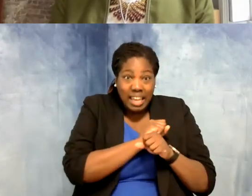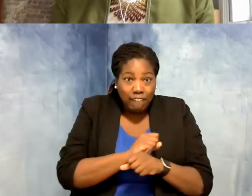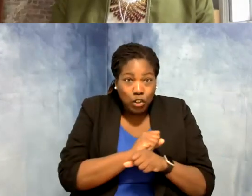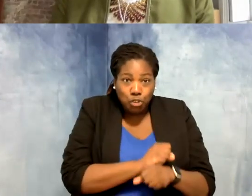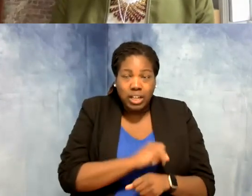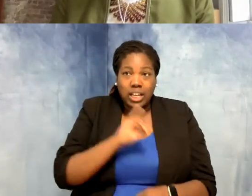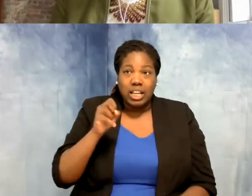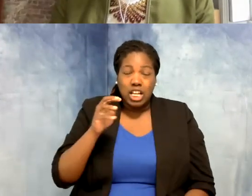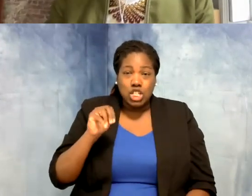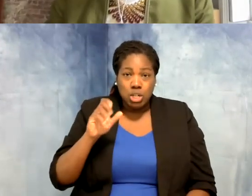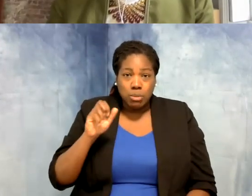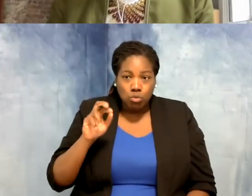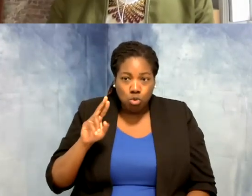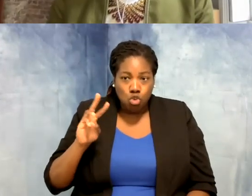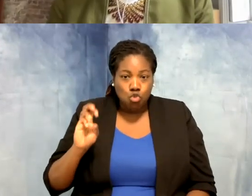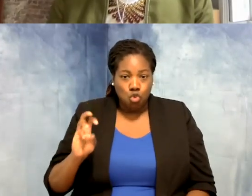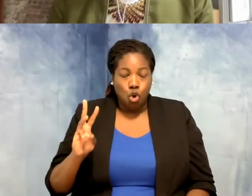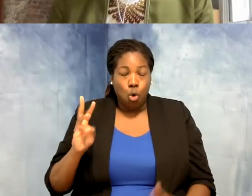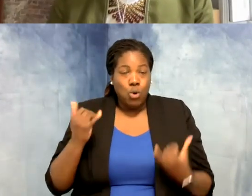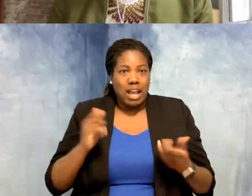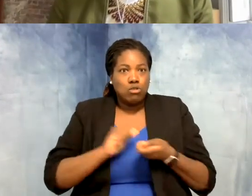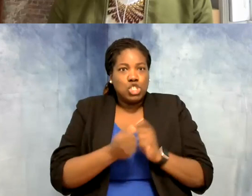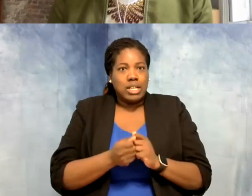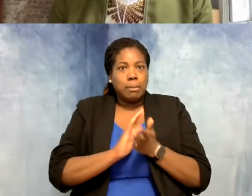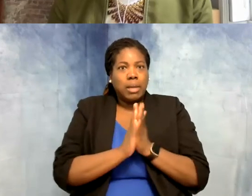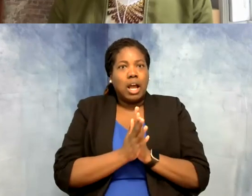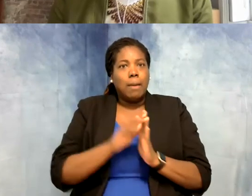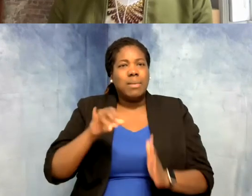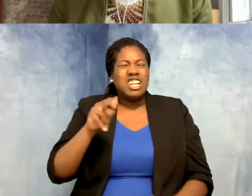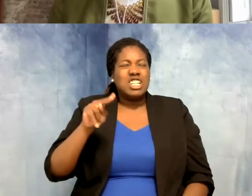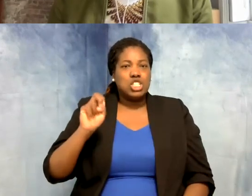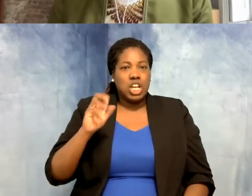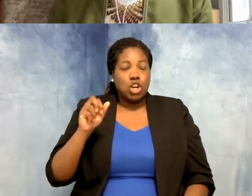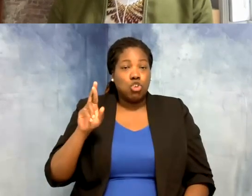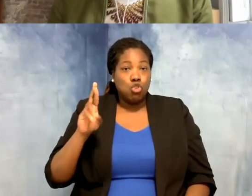its way into a Jane Crow. That is to say that we saw during times